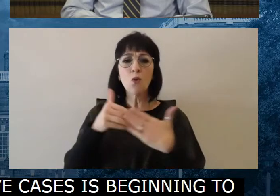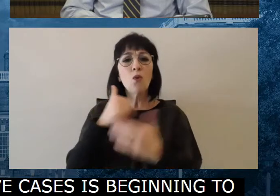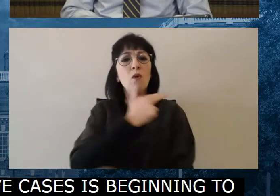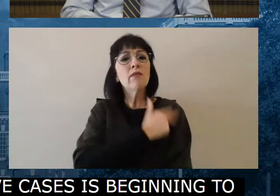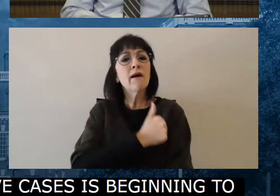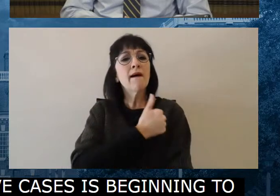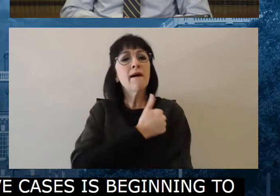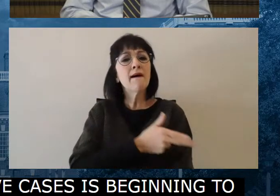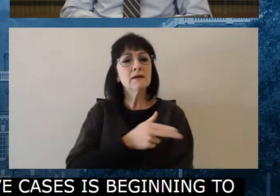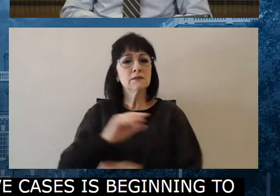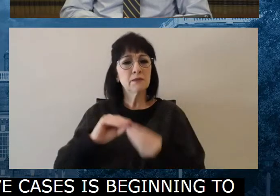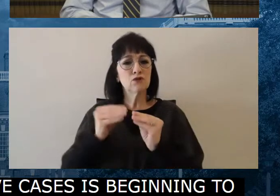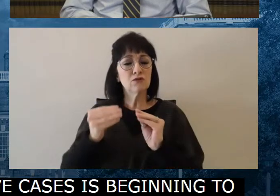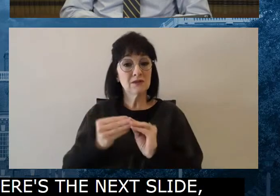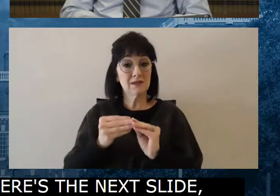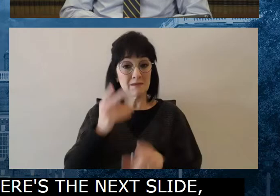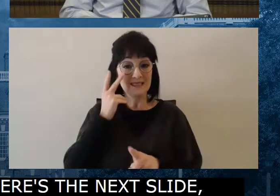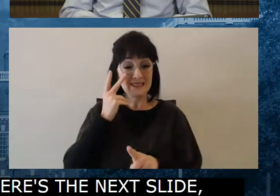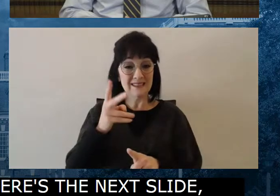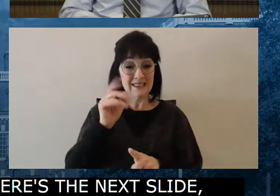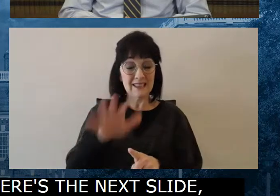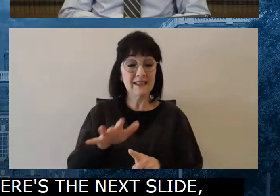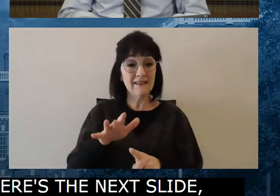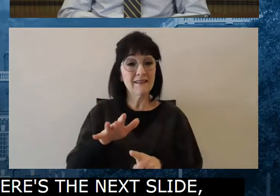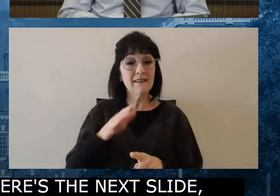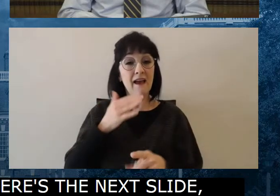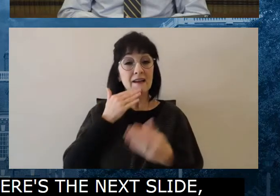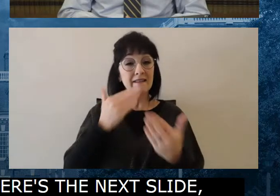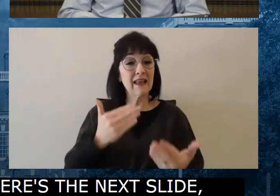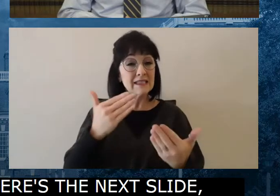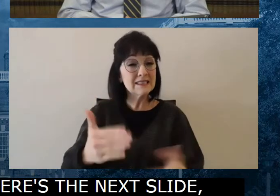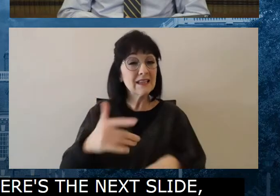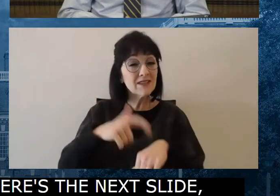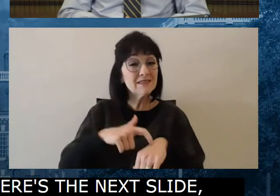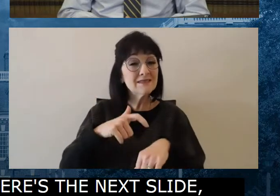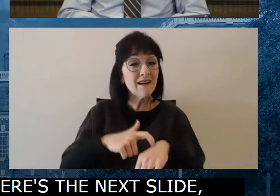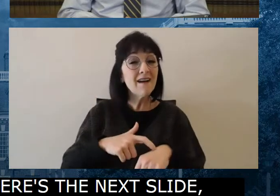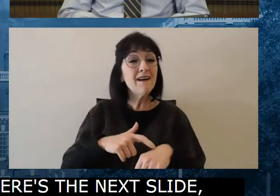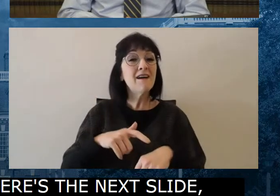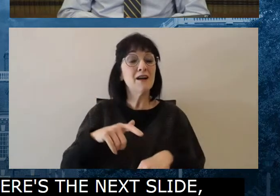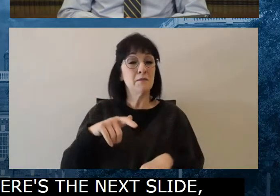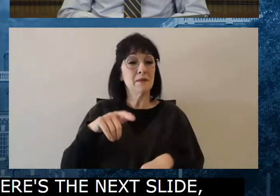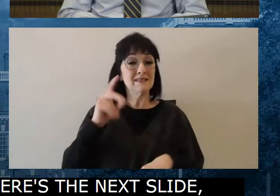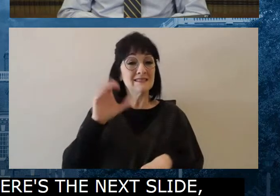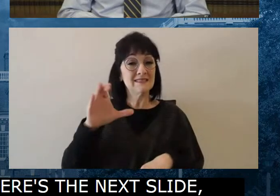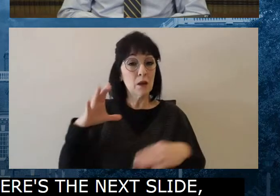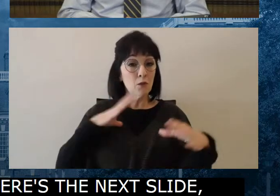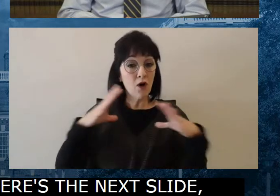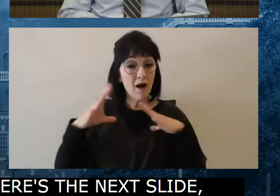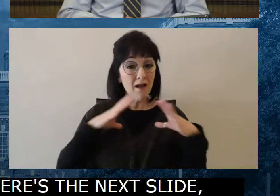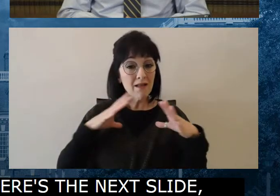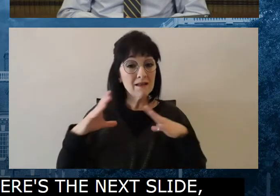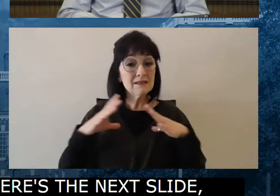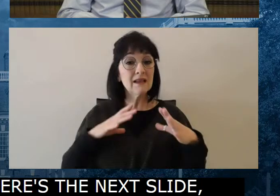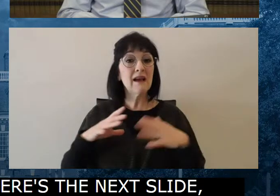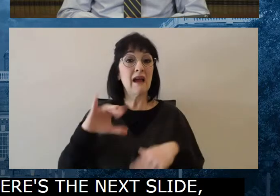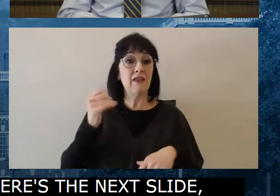after Thanksgiving and the December holidays, we've peaked out into January now. We're on the